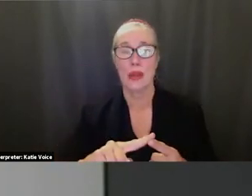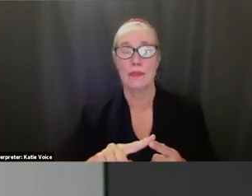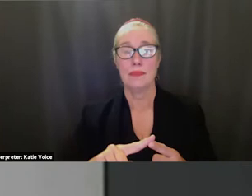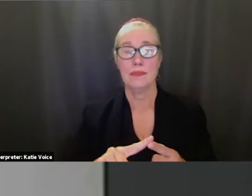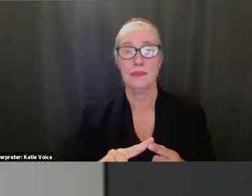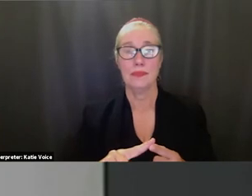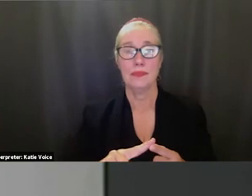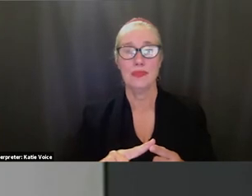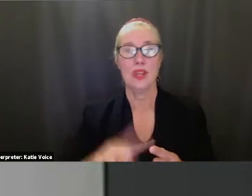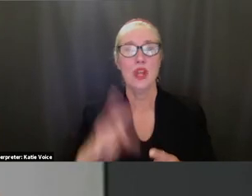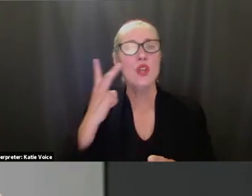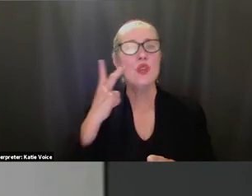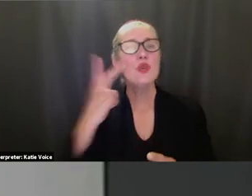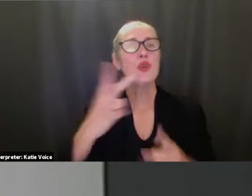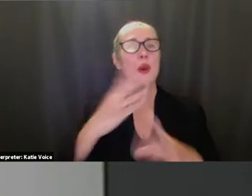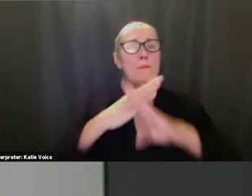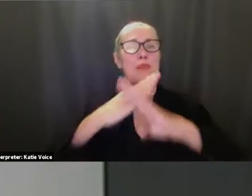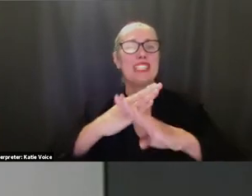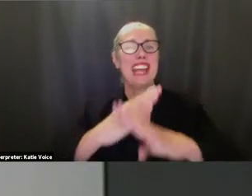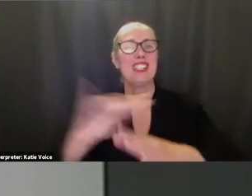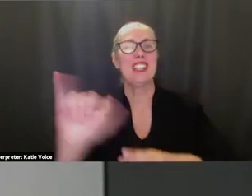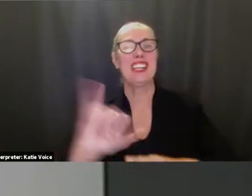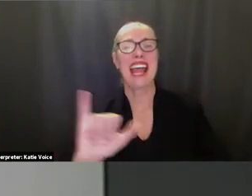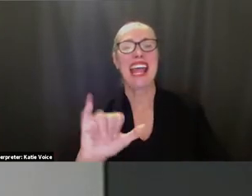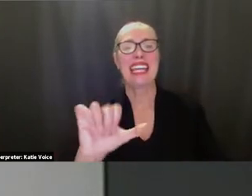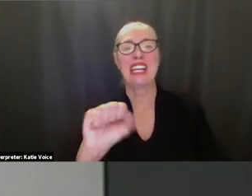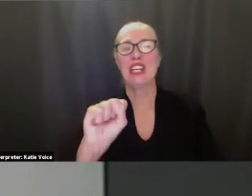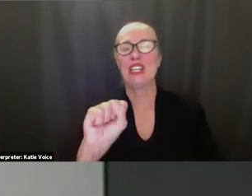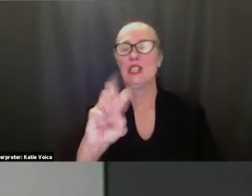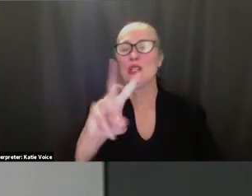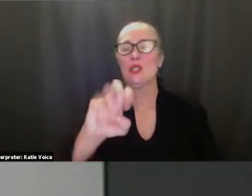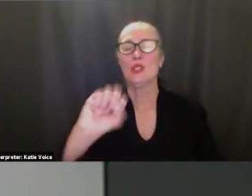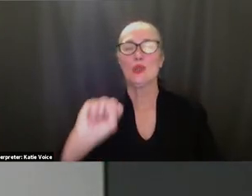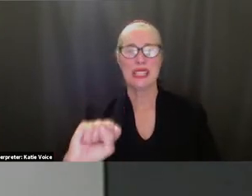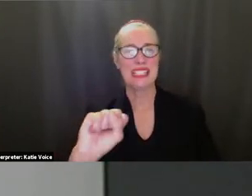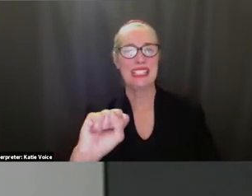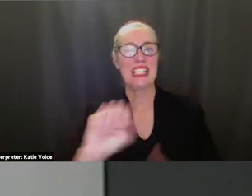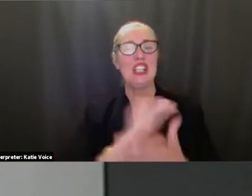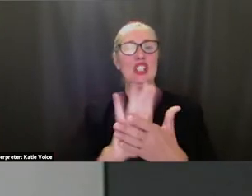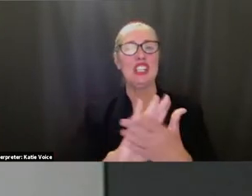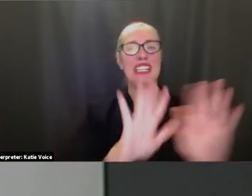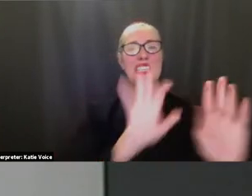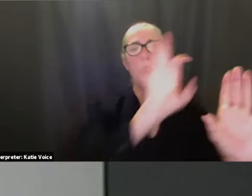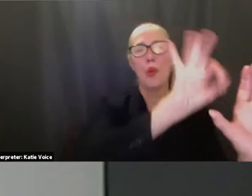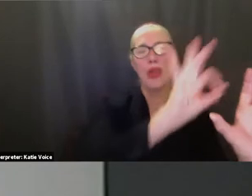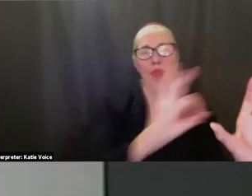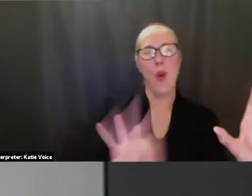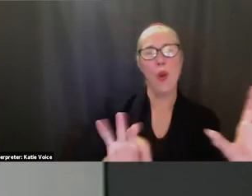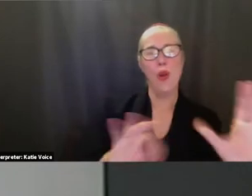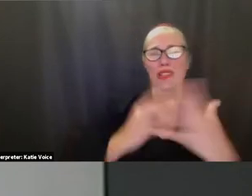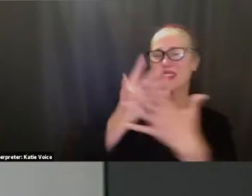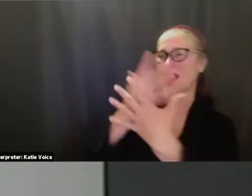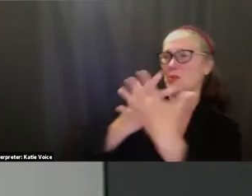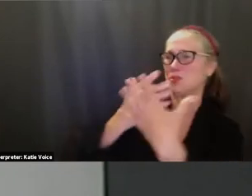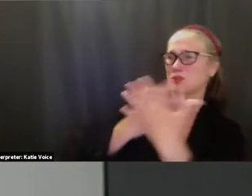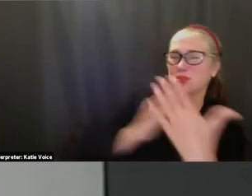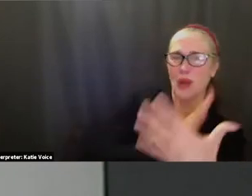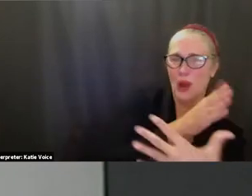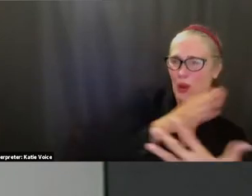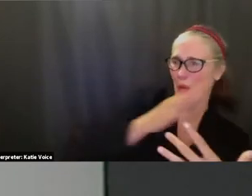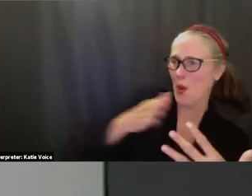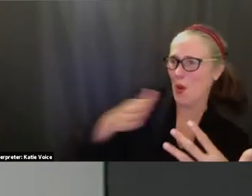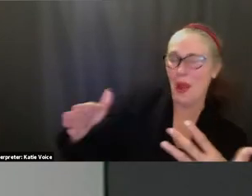swiss cheese model so what that's telling us is that our practices that we have in